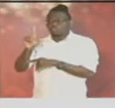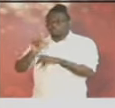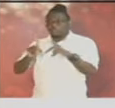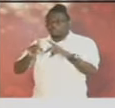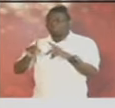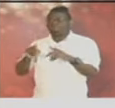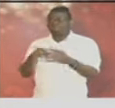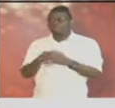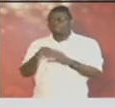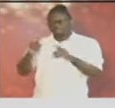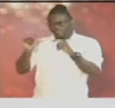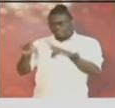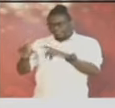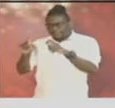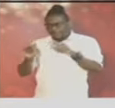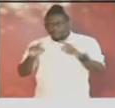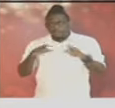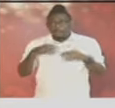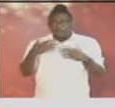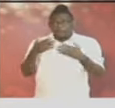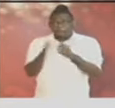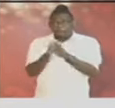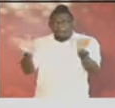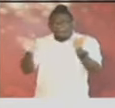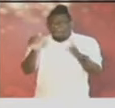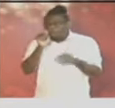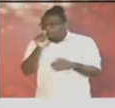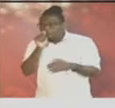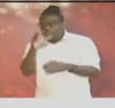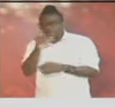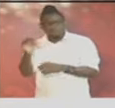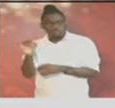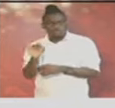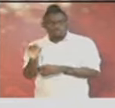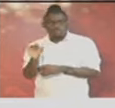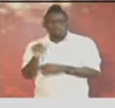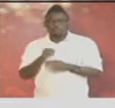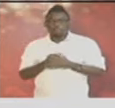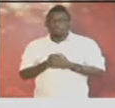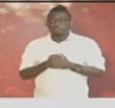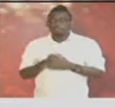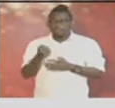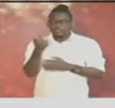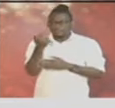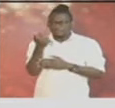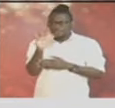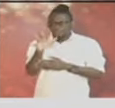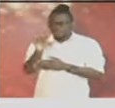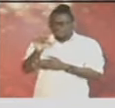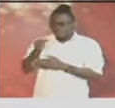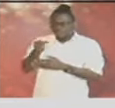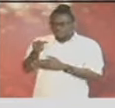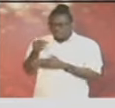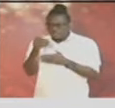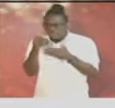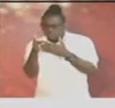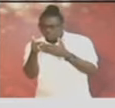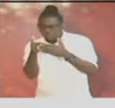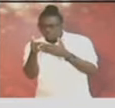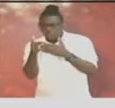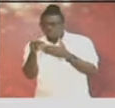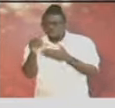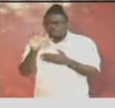samples at both public and private facilities, with 50,000 or so, nearly 51,000 having been done at